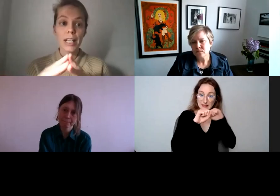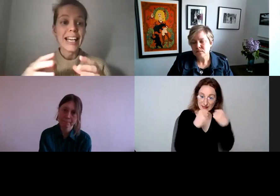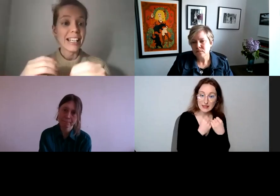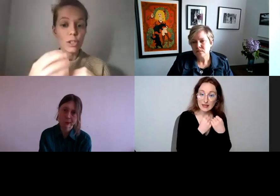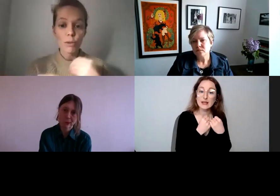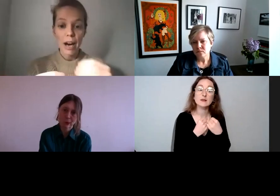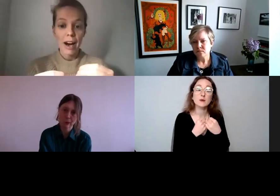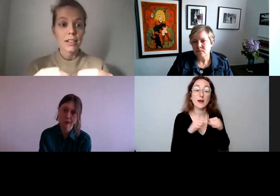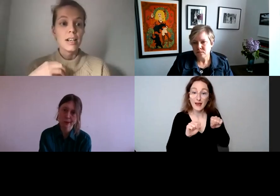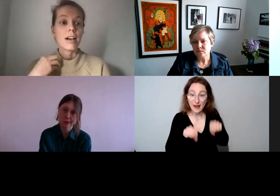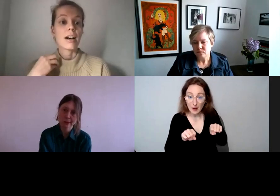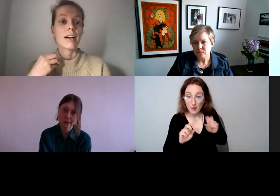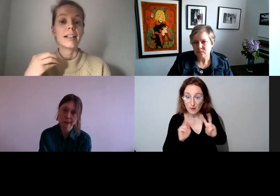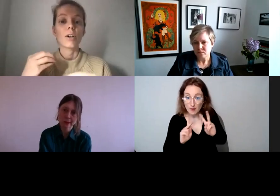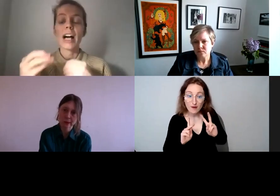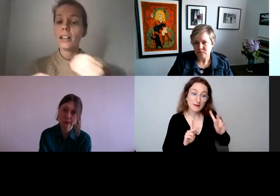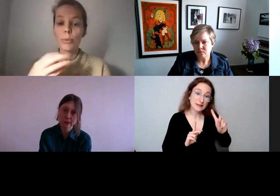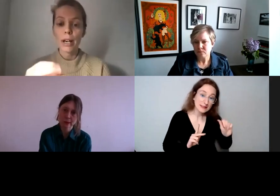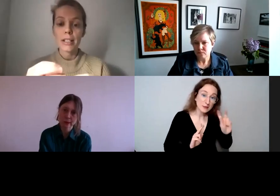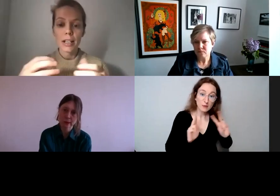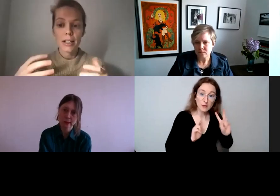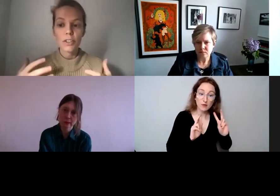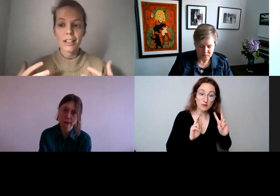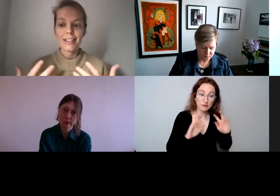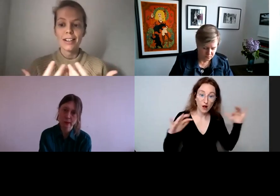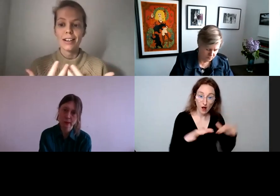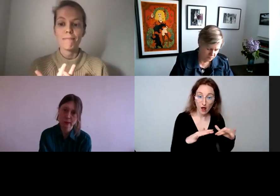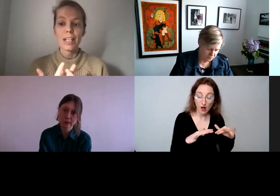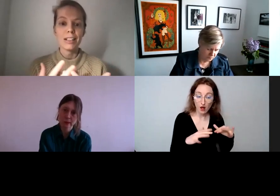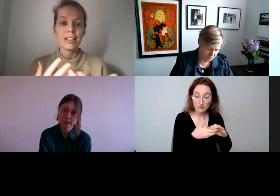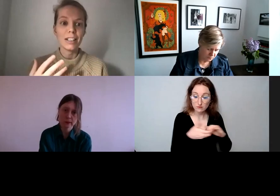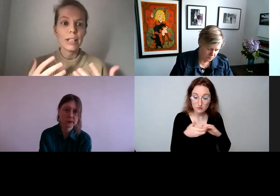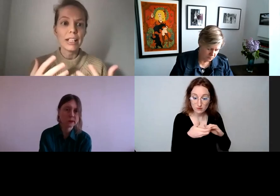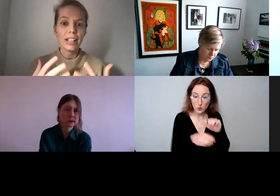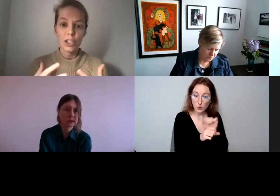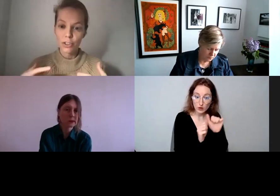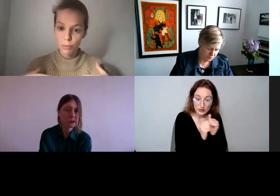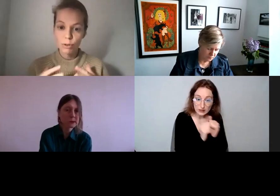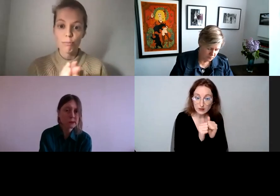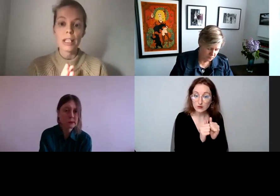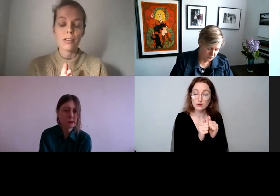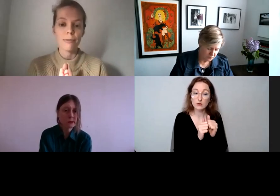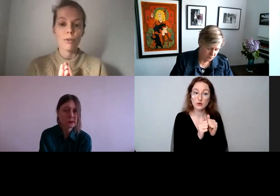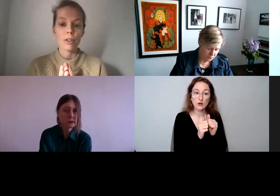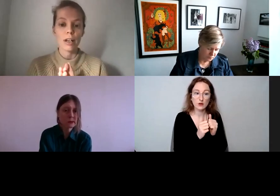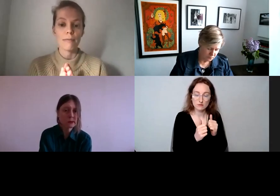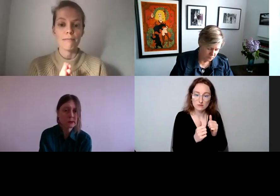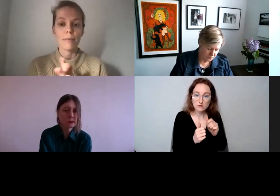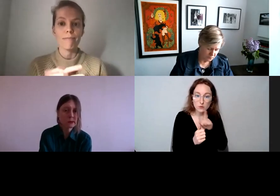together, interact, collaborate and really engage in some sort of